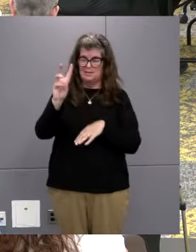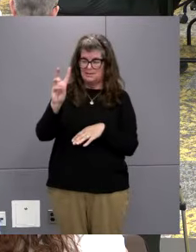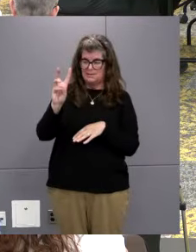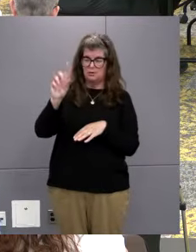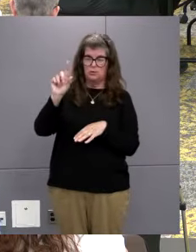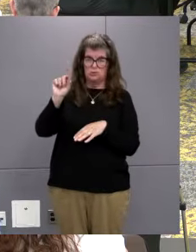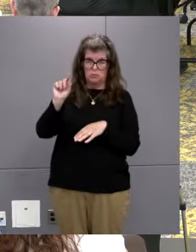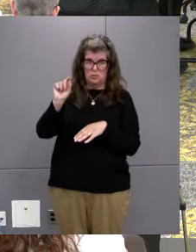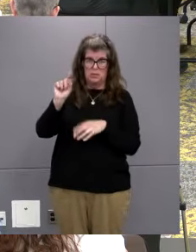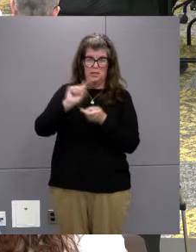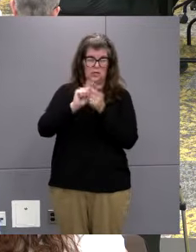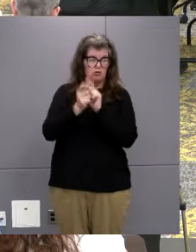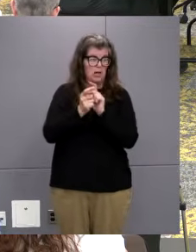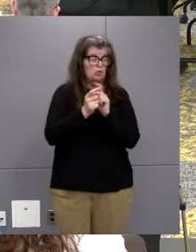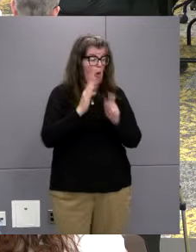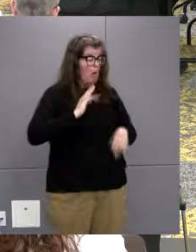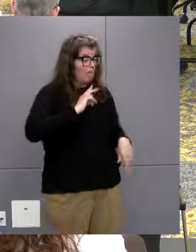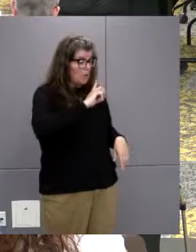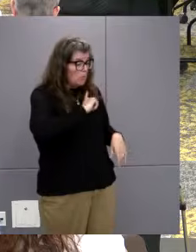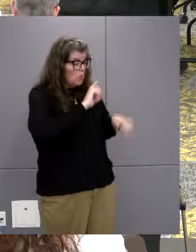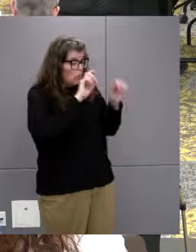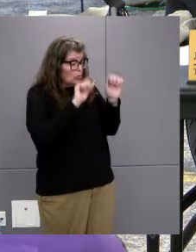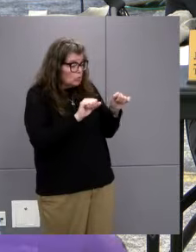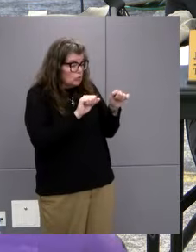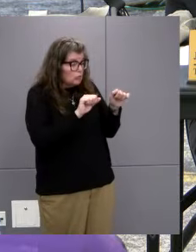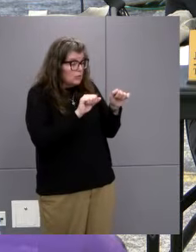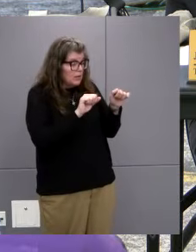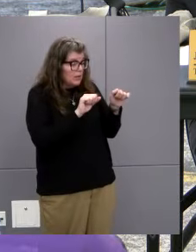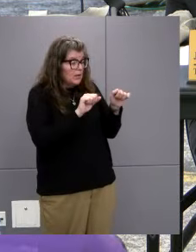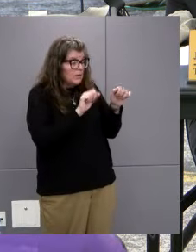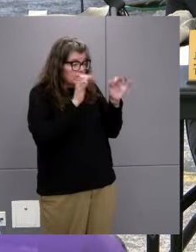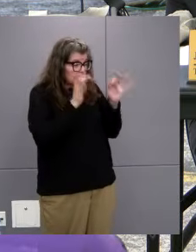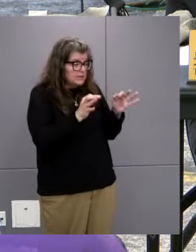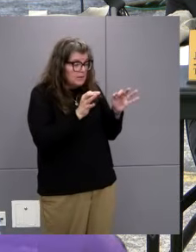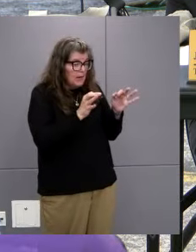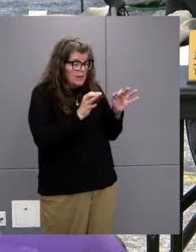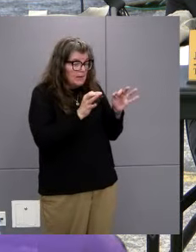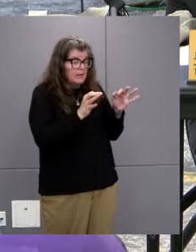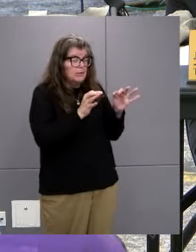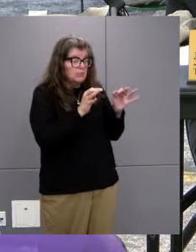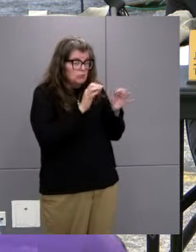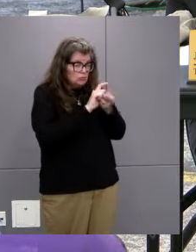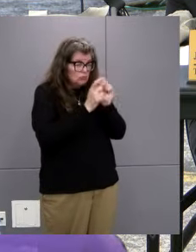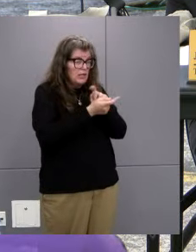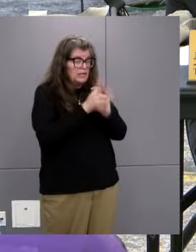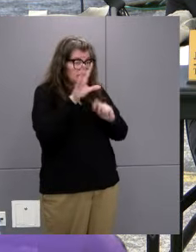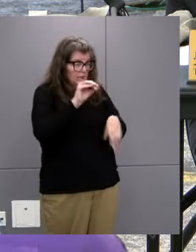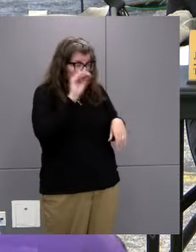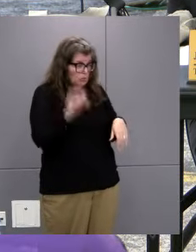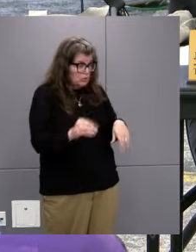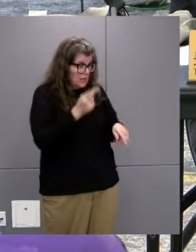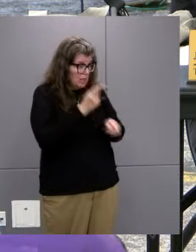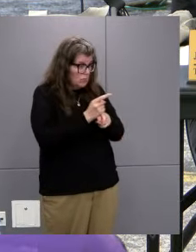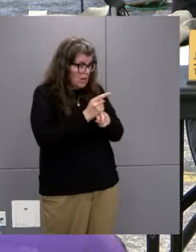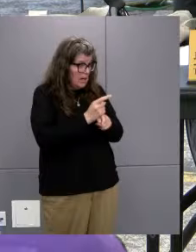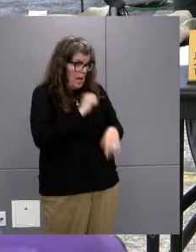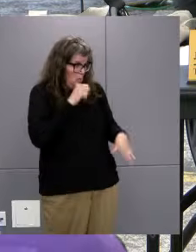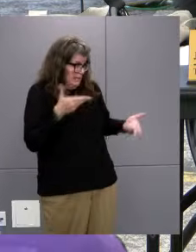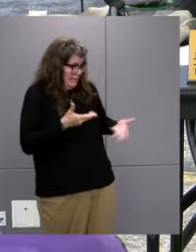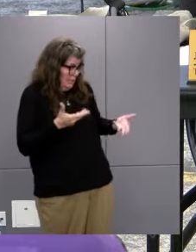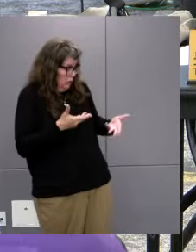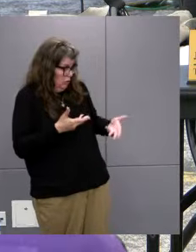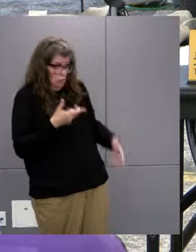changes. But the board could have decided, as they apparently did, to set it at 50%. I wasn't here, you weren't